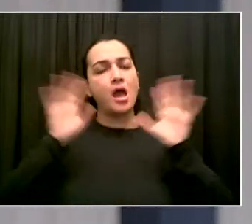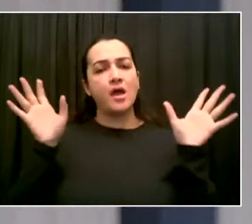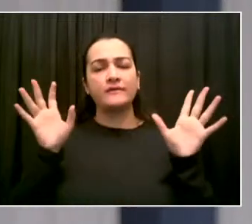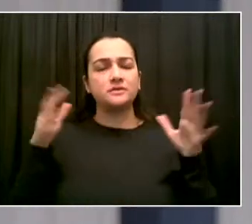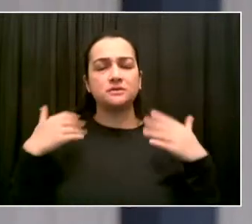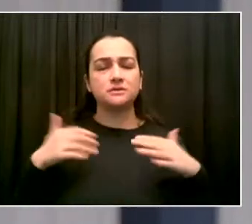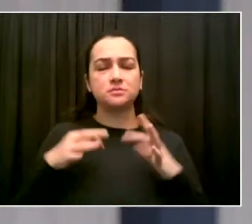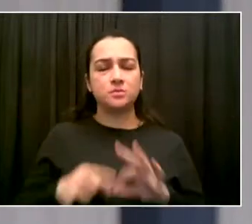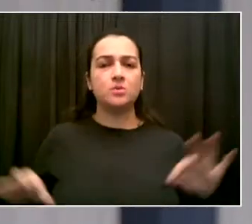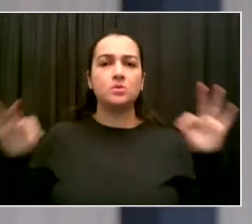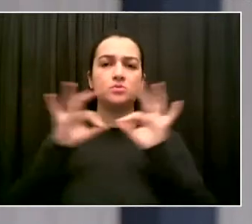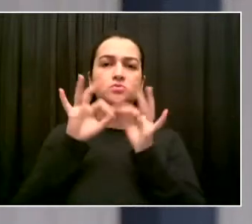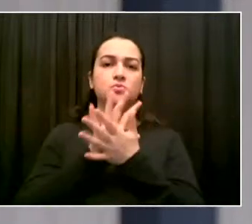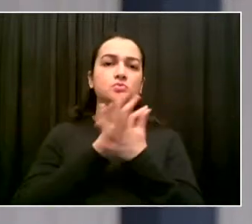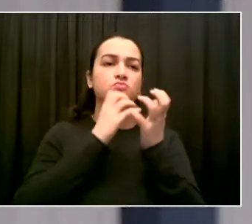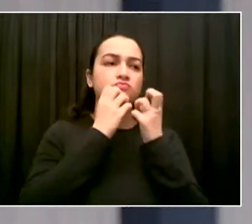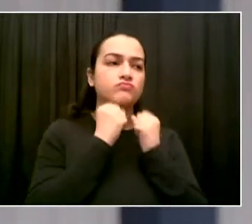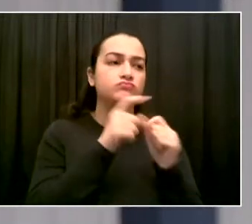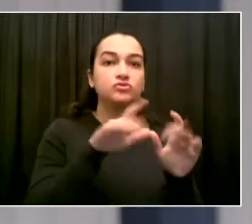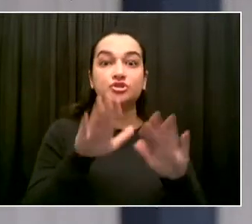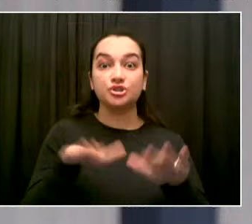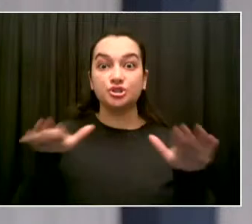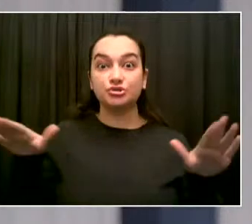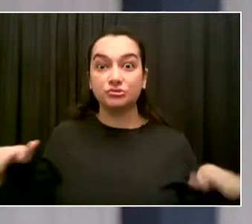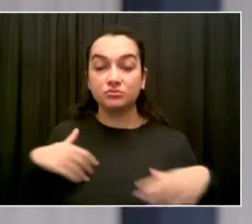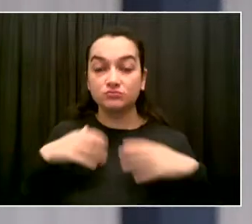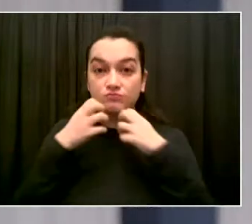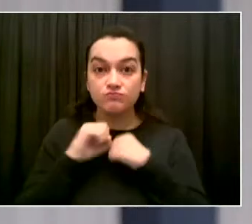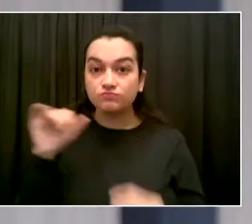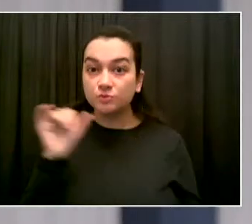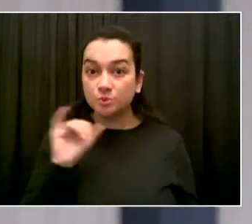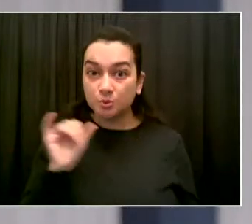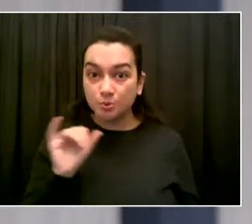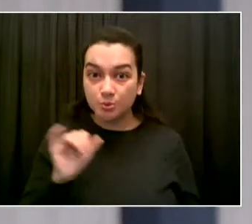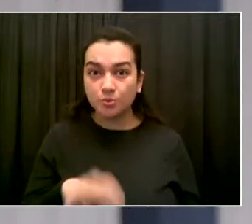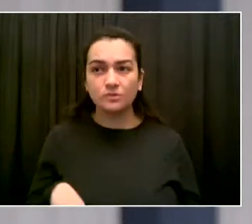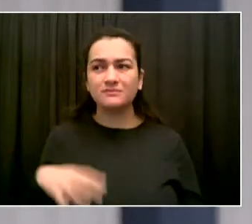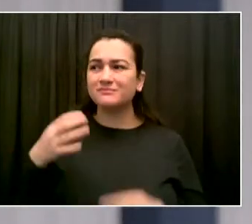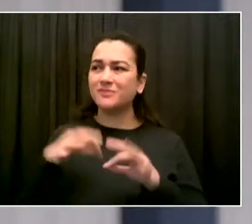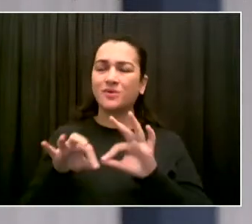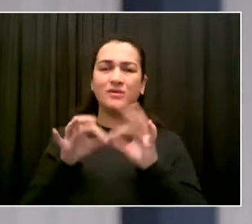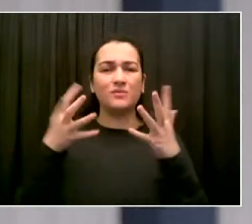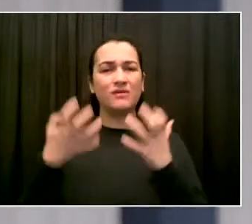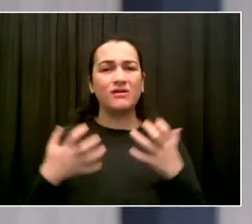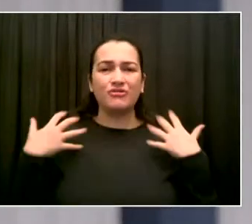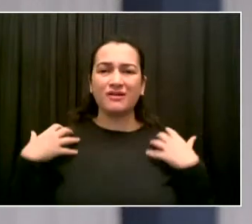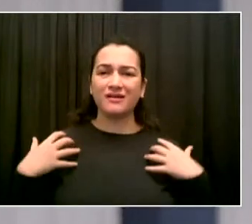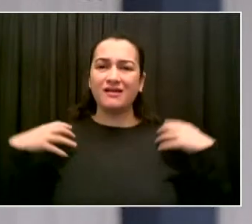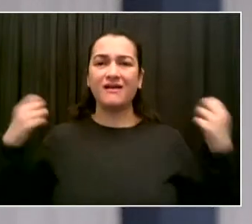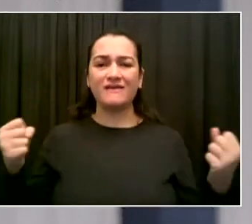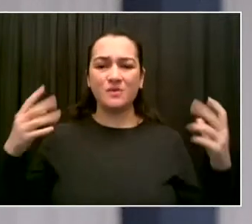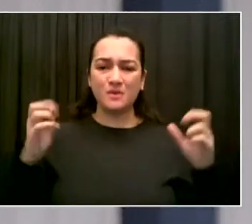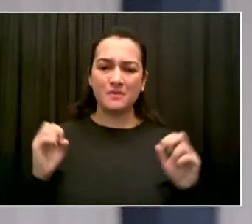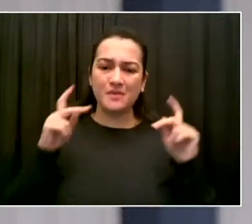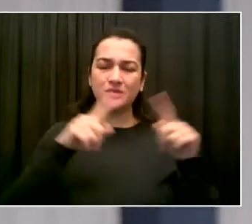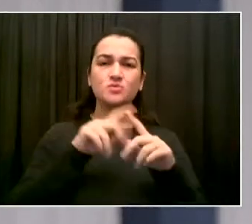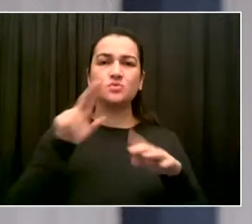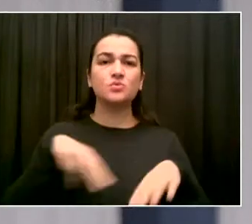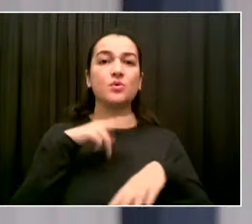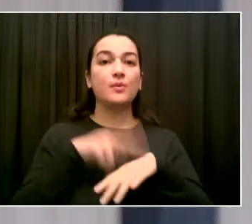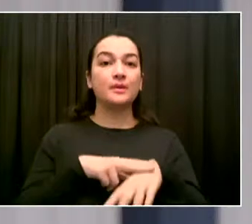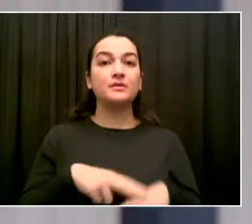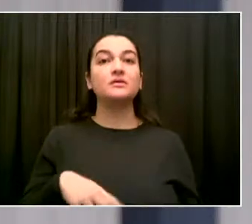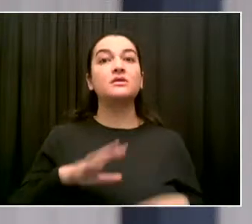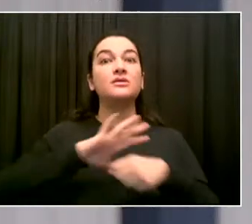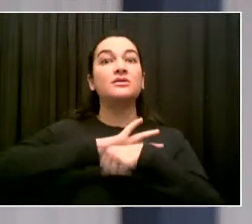is still in our city, we must remain disciplined about keeping the virus from spreading. But the good news